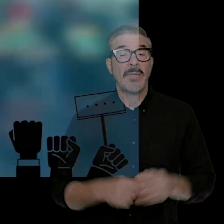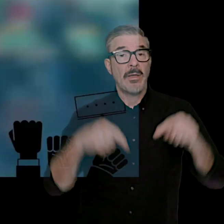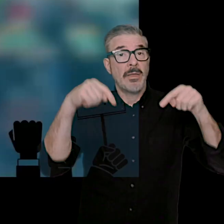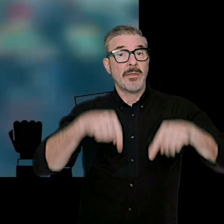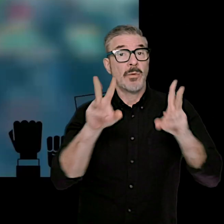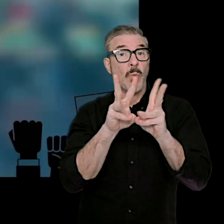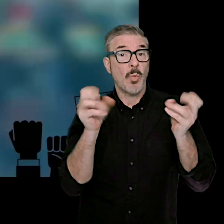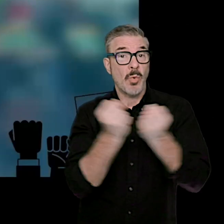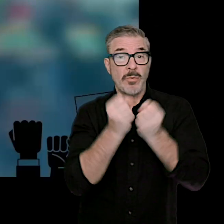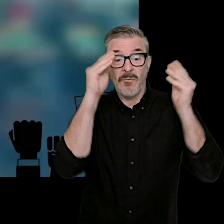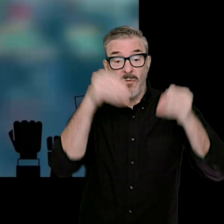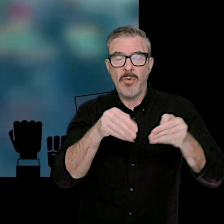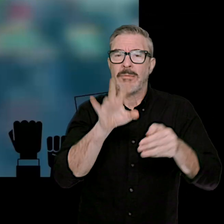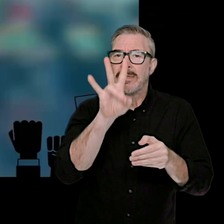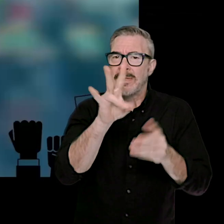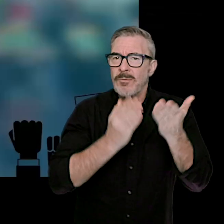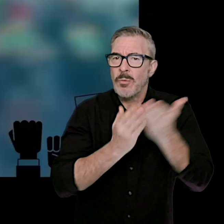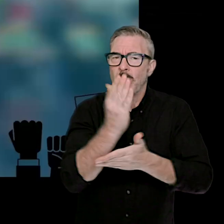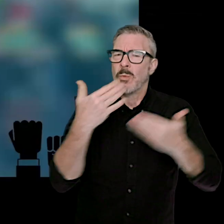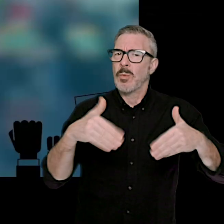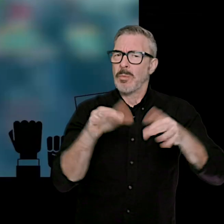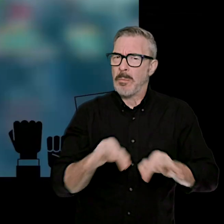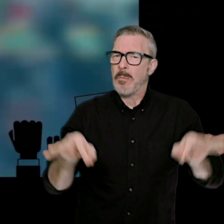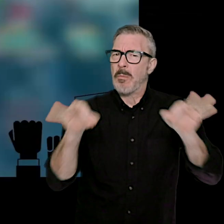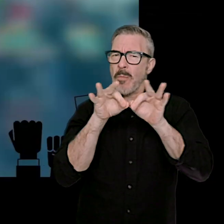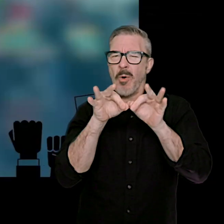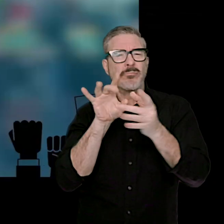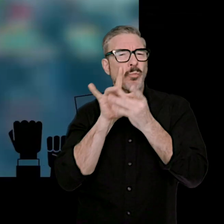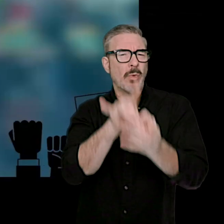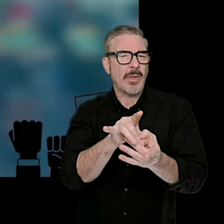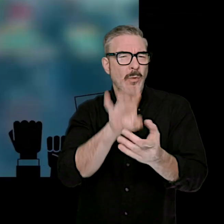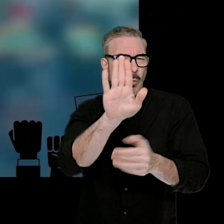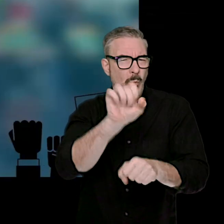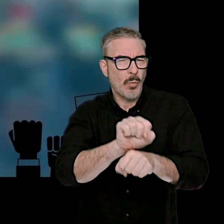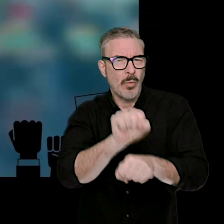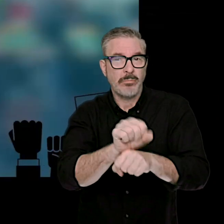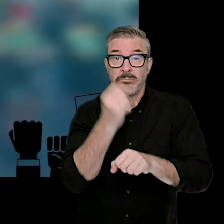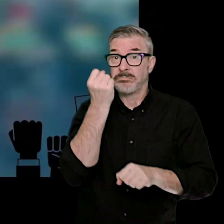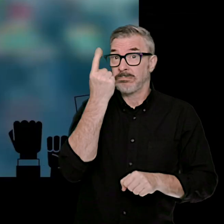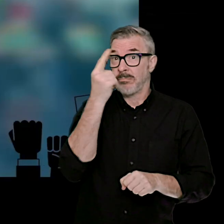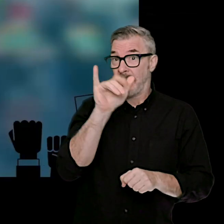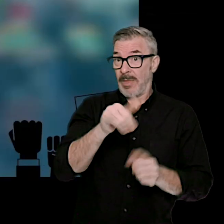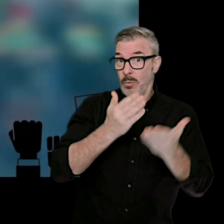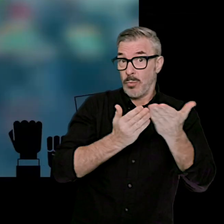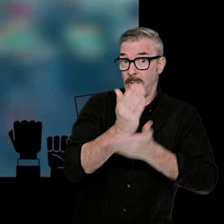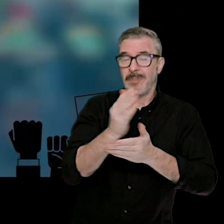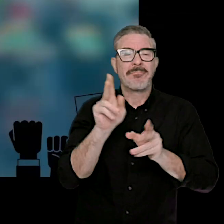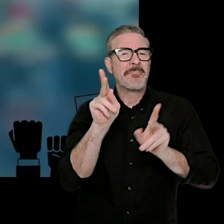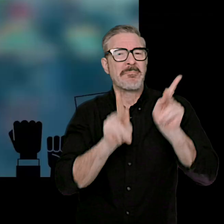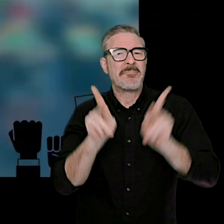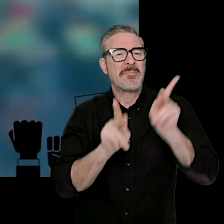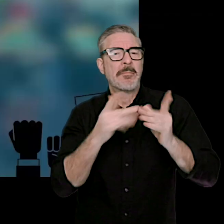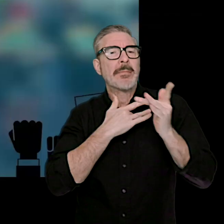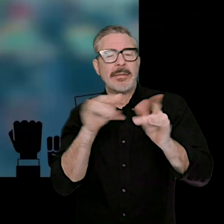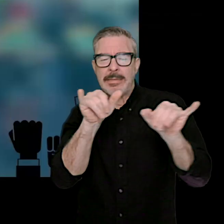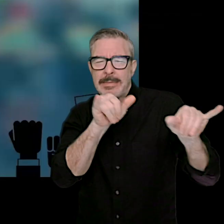Throughout today's workshop, we'll review 7 important rights at work that are commonly